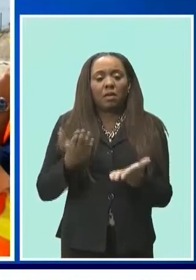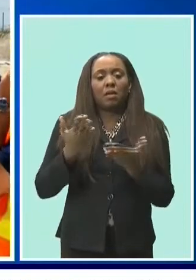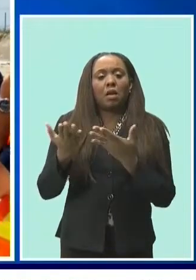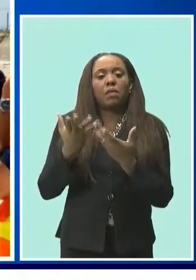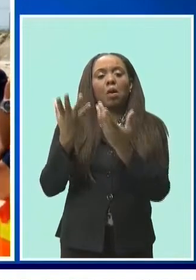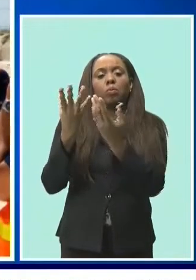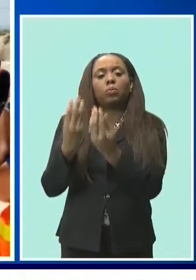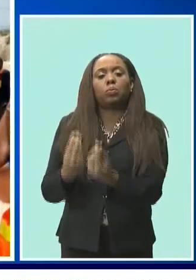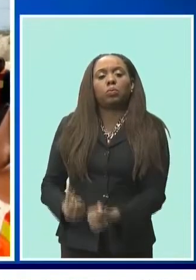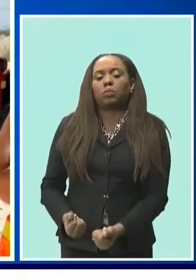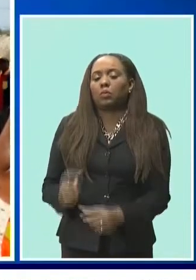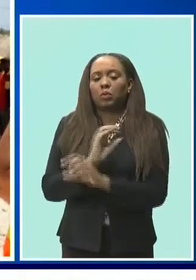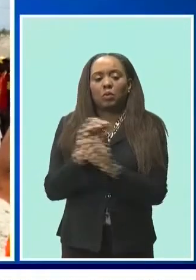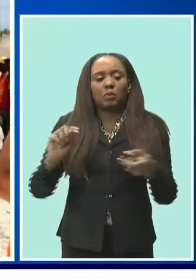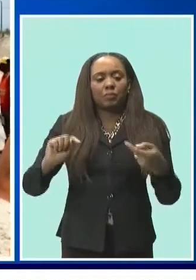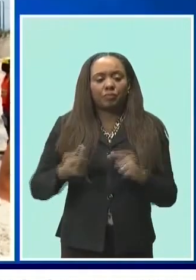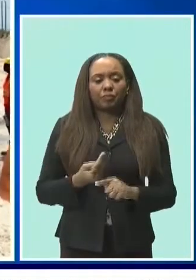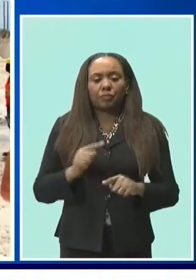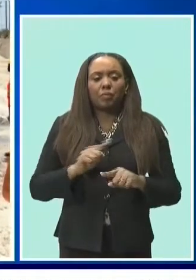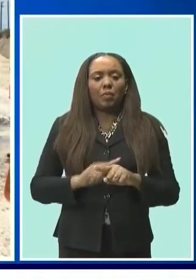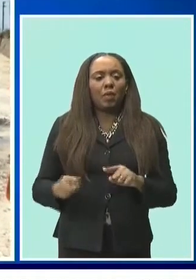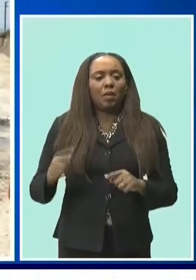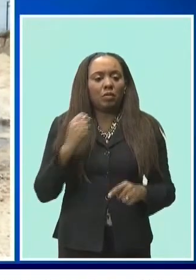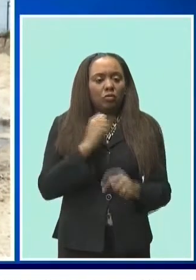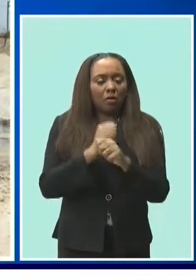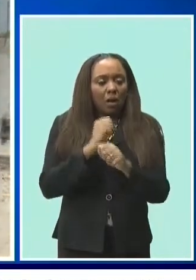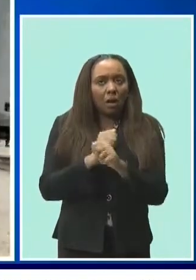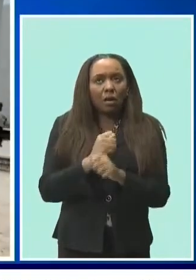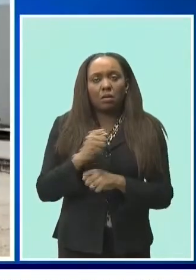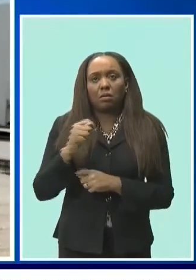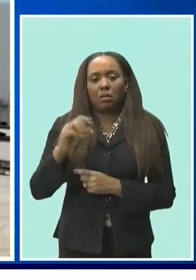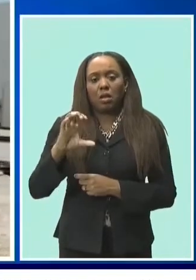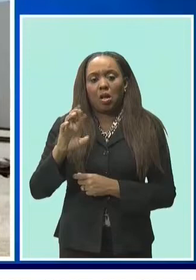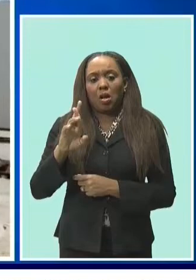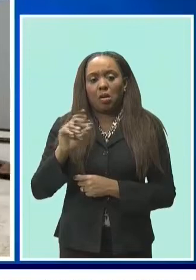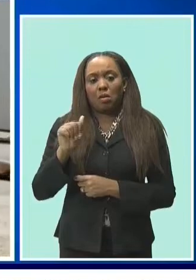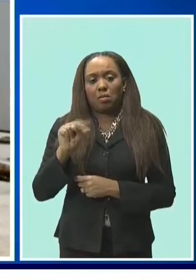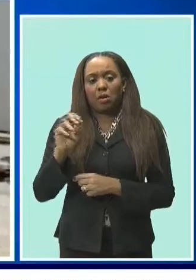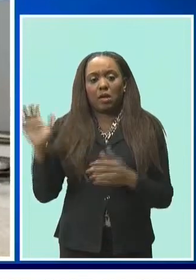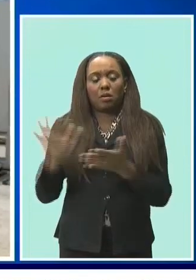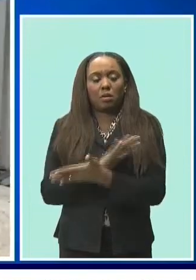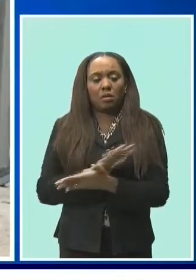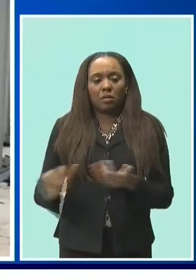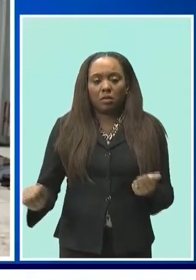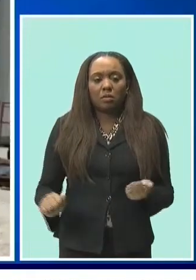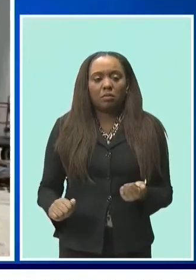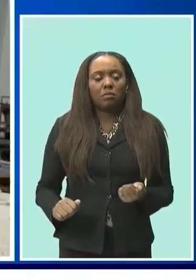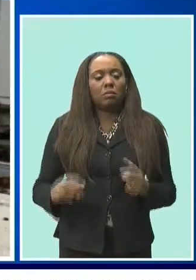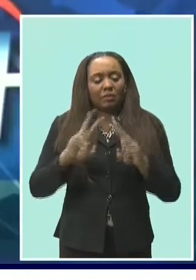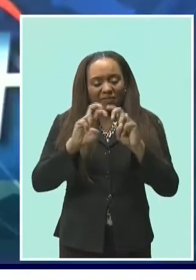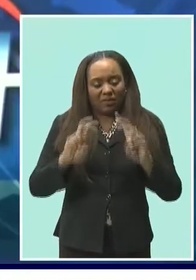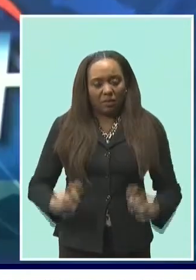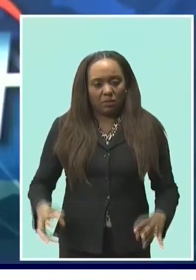control. There were no injuries, but both the truck and crane were destroyed. The cause of the fire is being